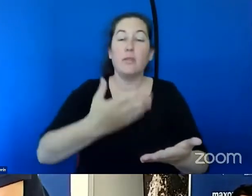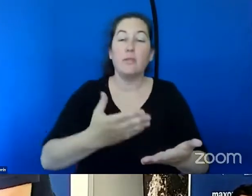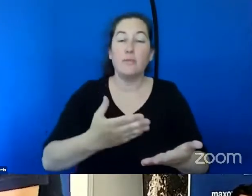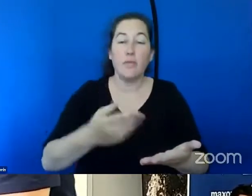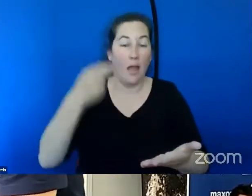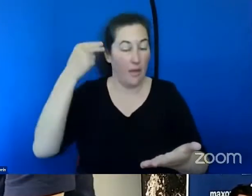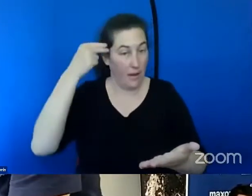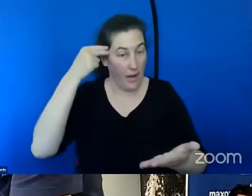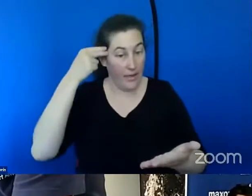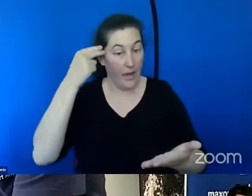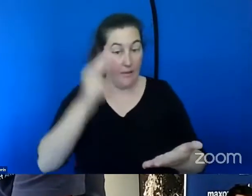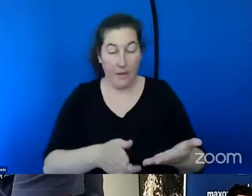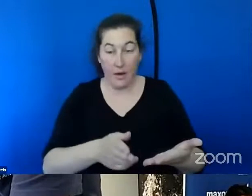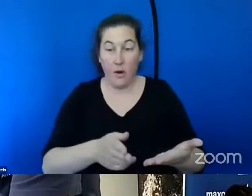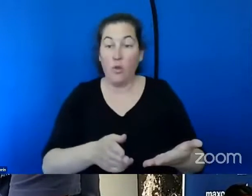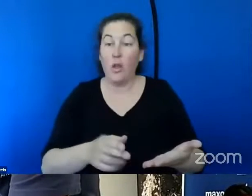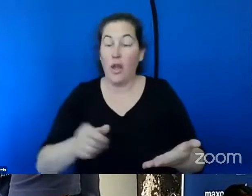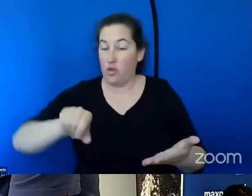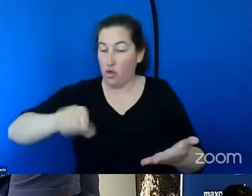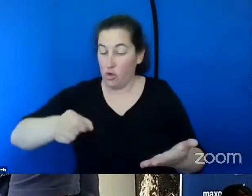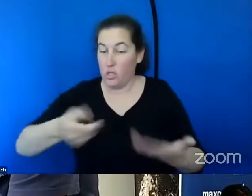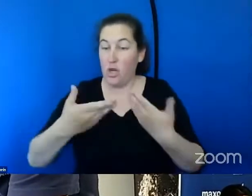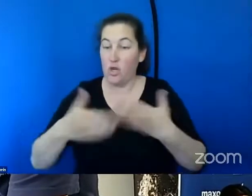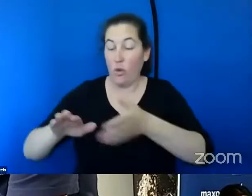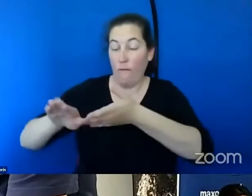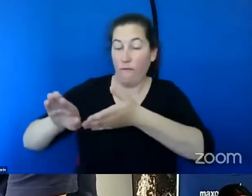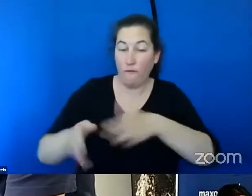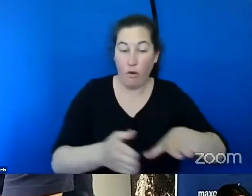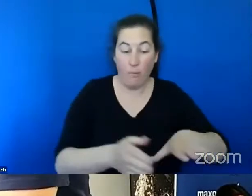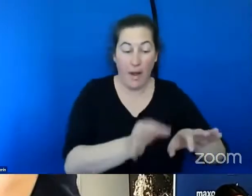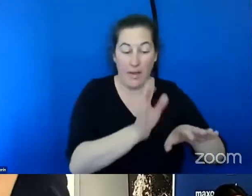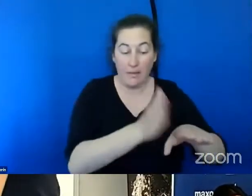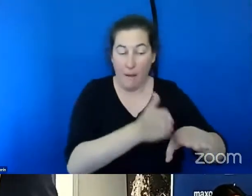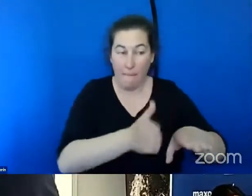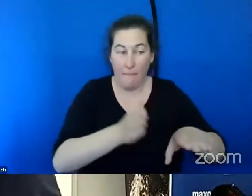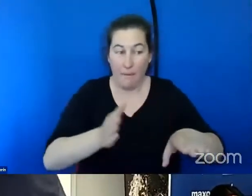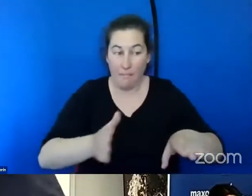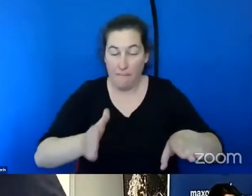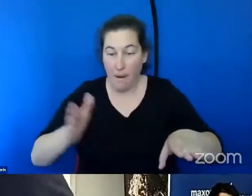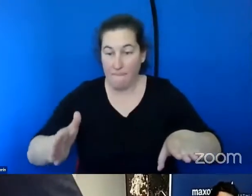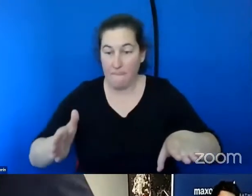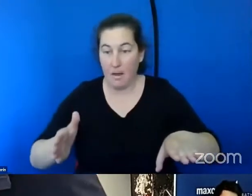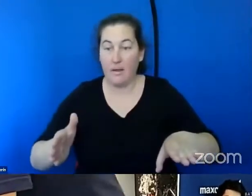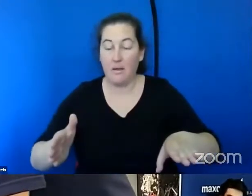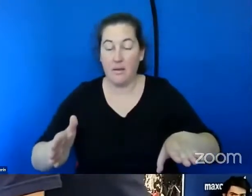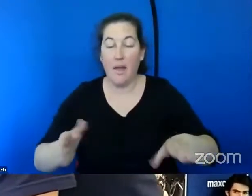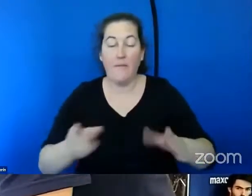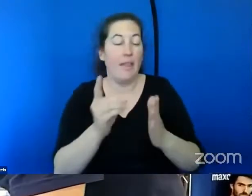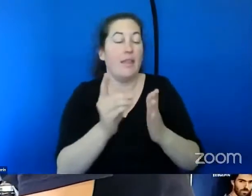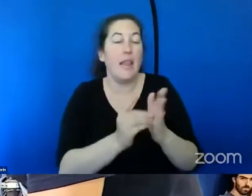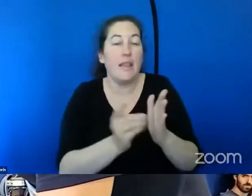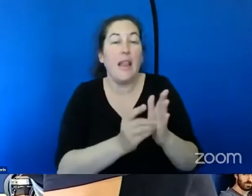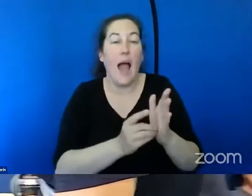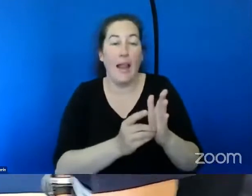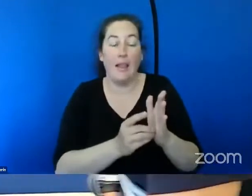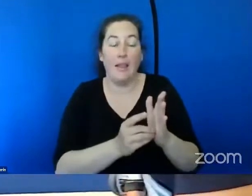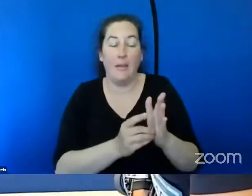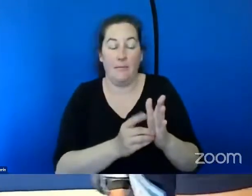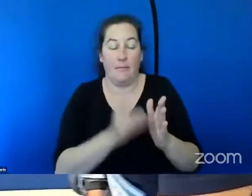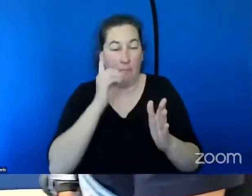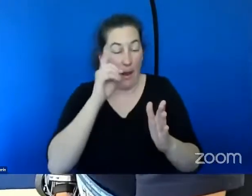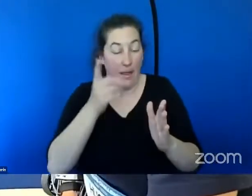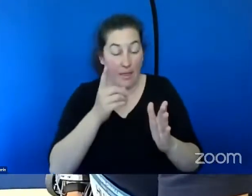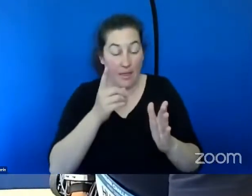very fast indeed, Roland. Yes, they have very clear tactics. You saw it in the beginning, very fast and a very smart solution, and as well